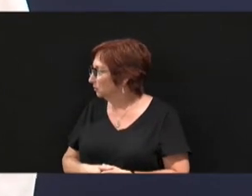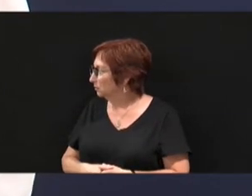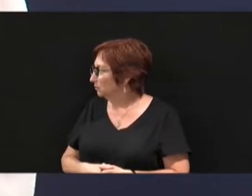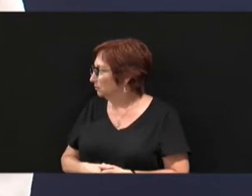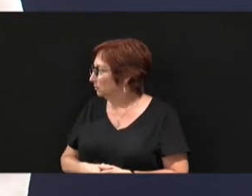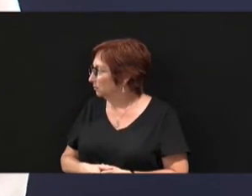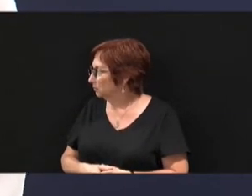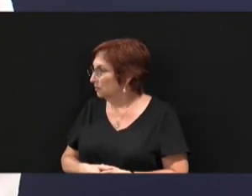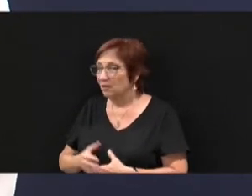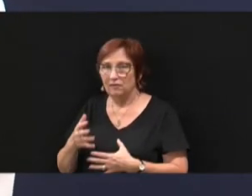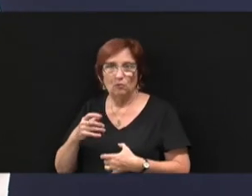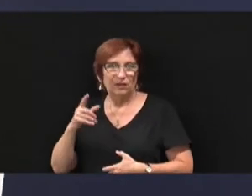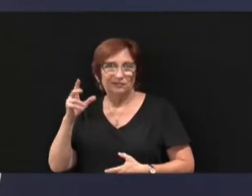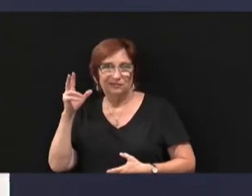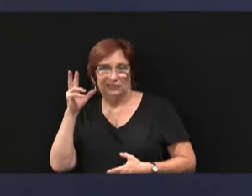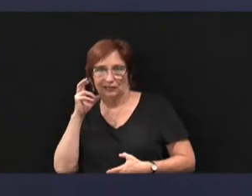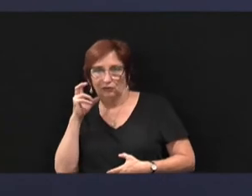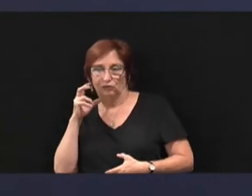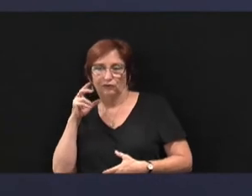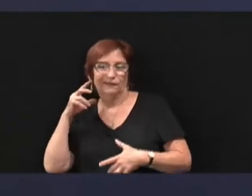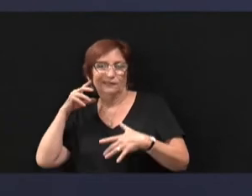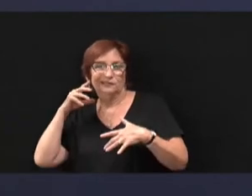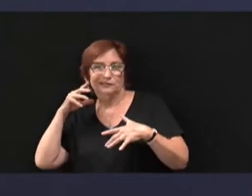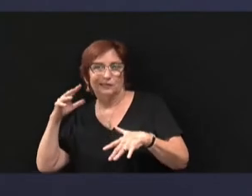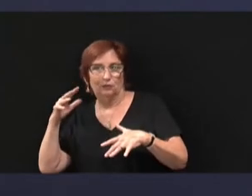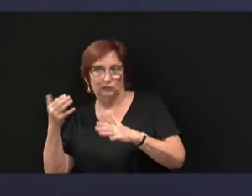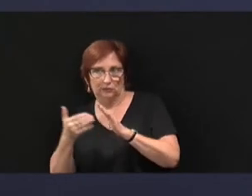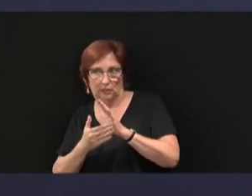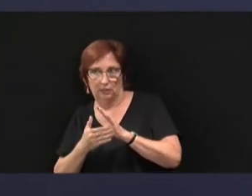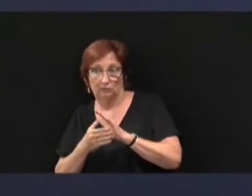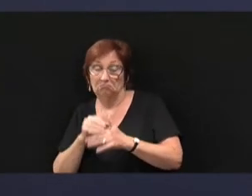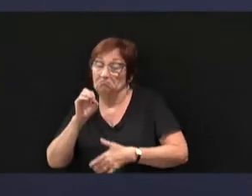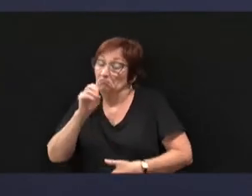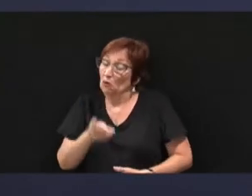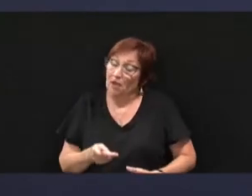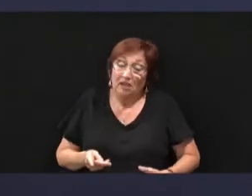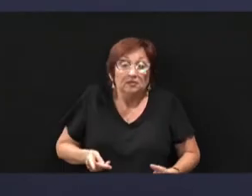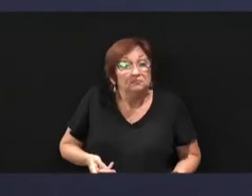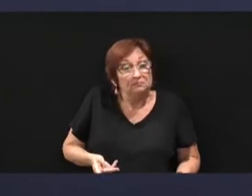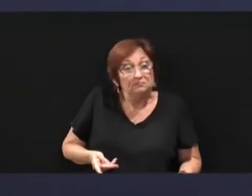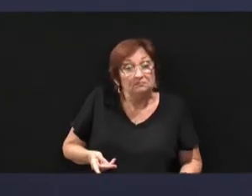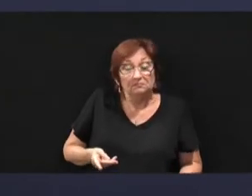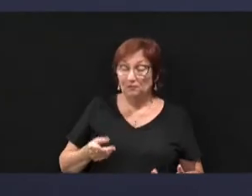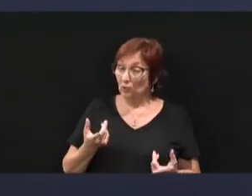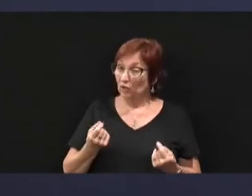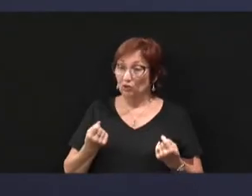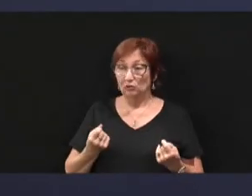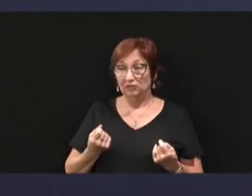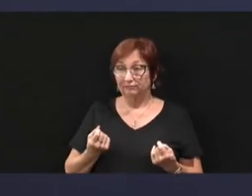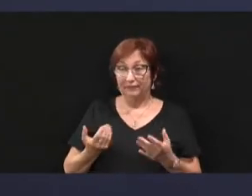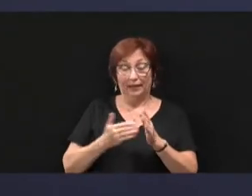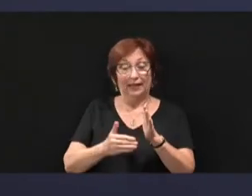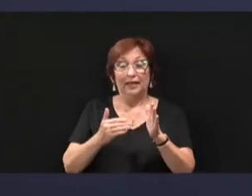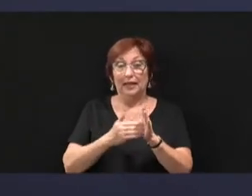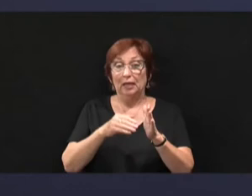They want to hear the sounds again? Okay. All right. Never hurts to do the sounds. We can't do it too many